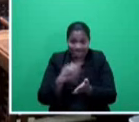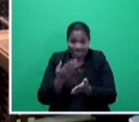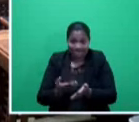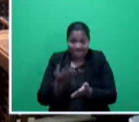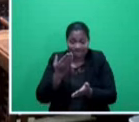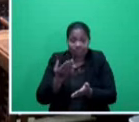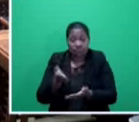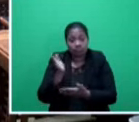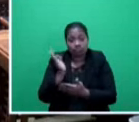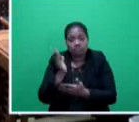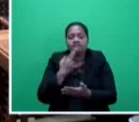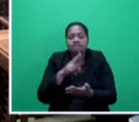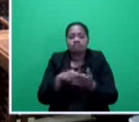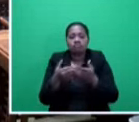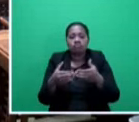Presentation of reports of committees.